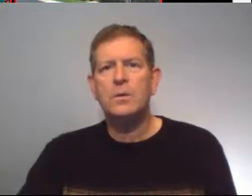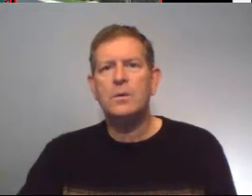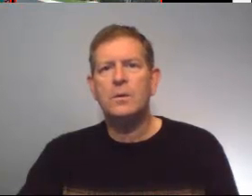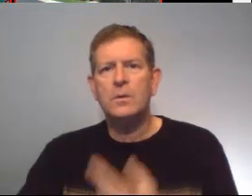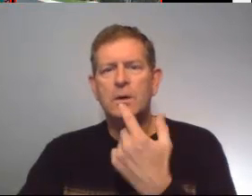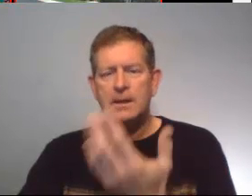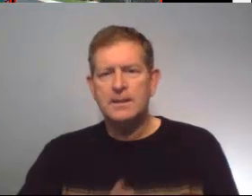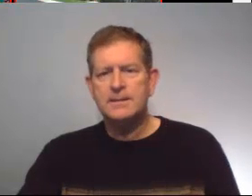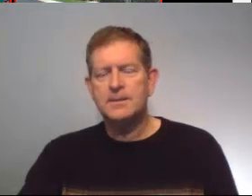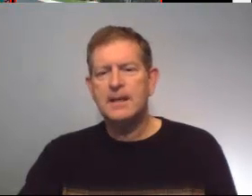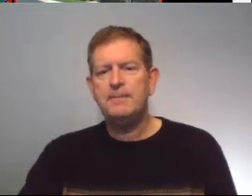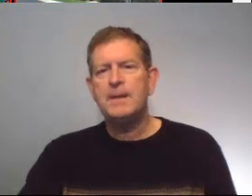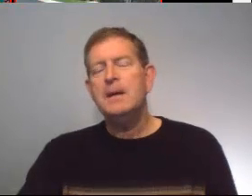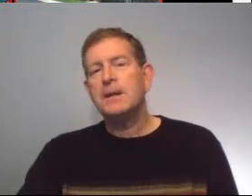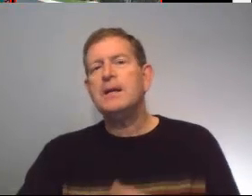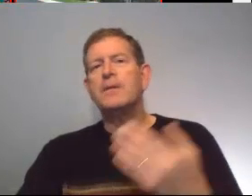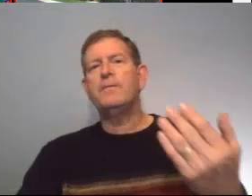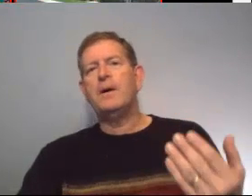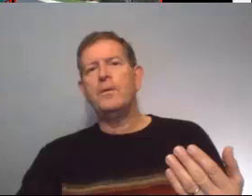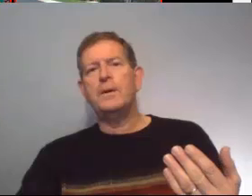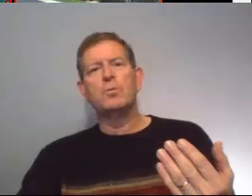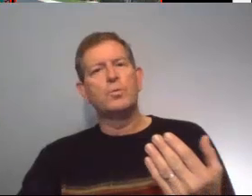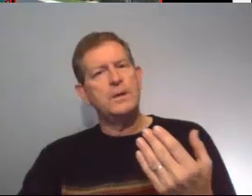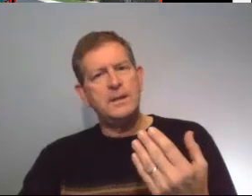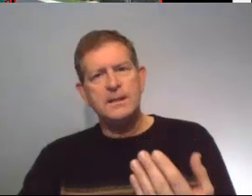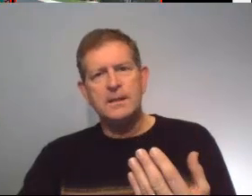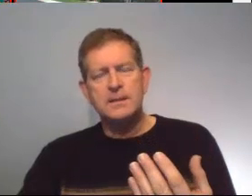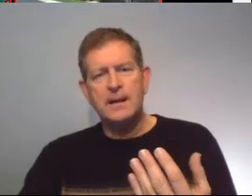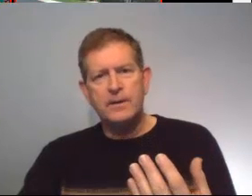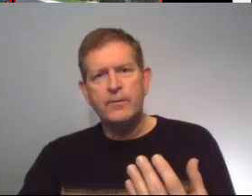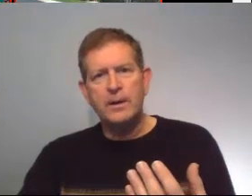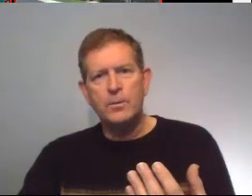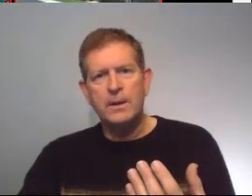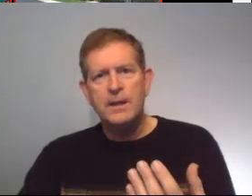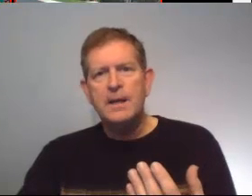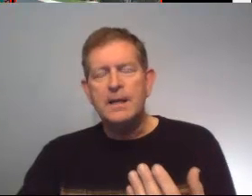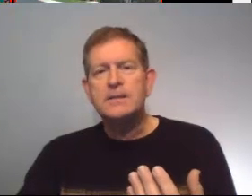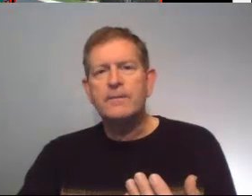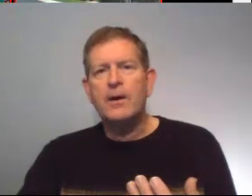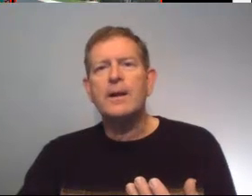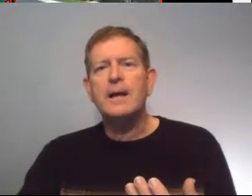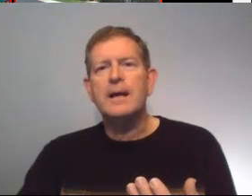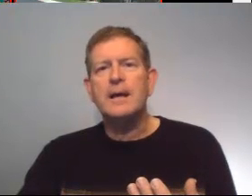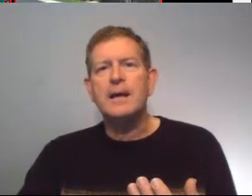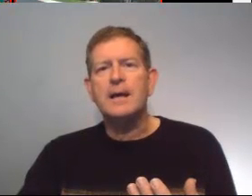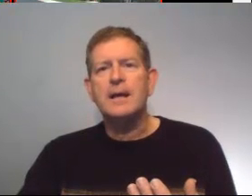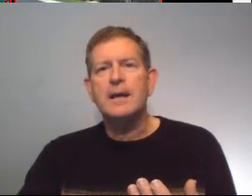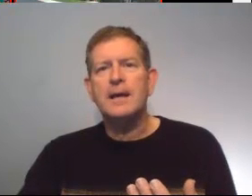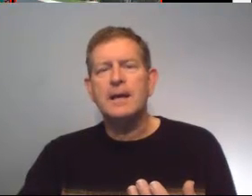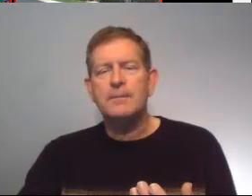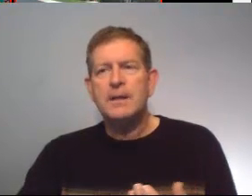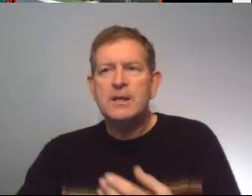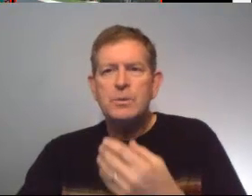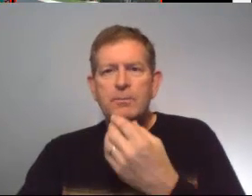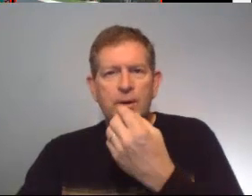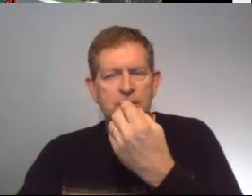O. Okay? But the other vowel that we really tend to have difficulty with is the vowel E. Because we create such